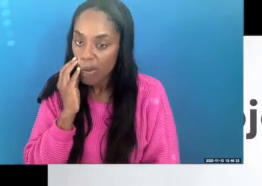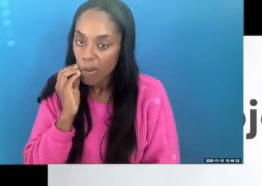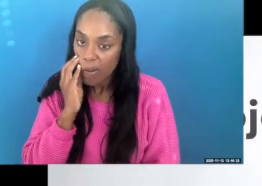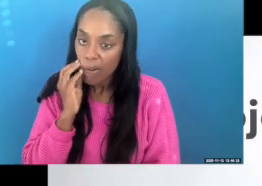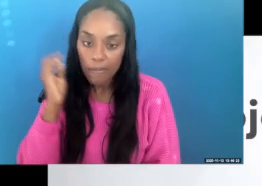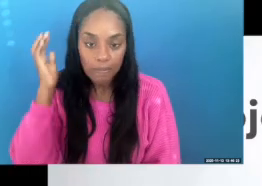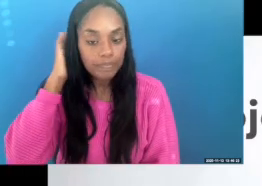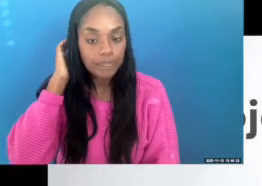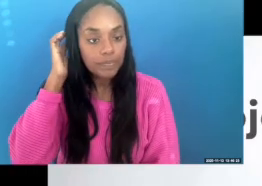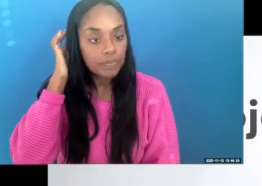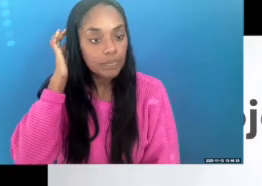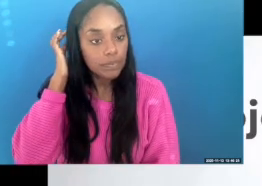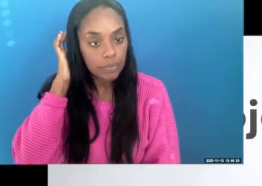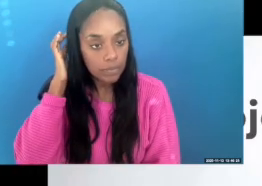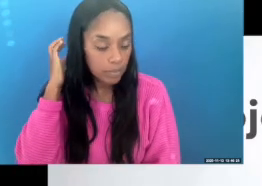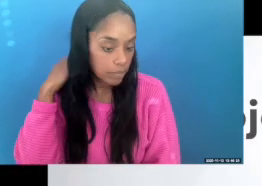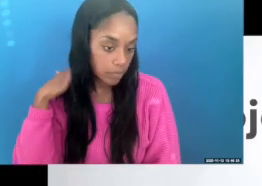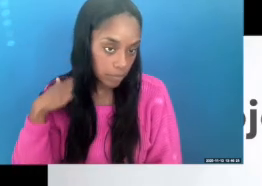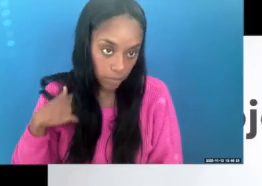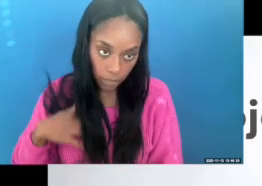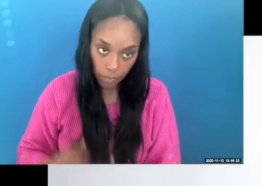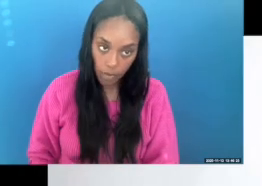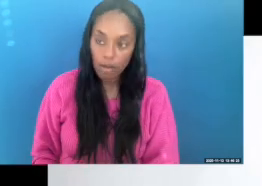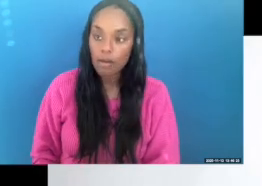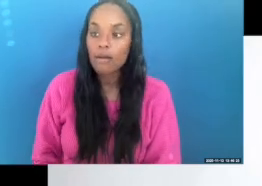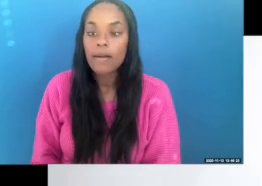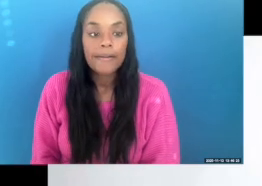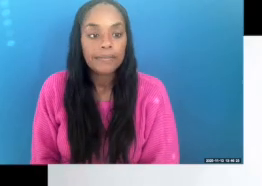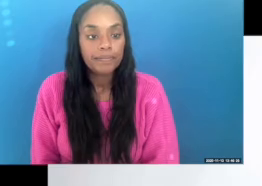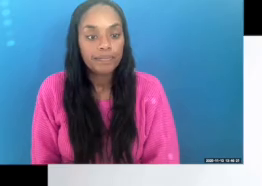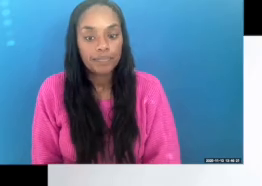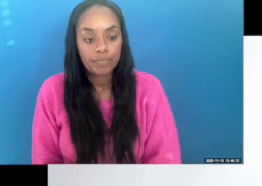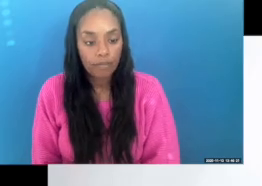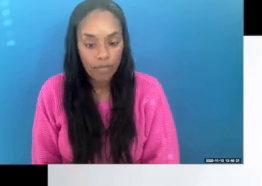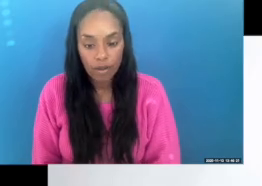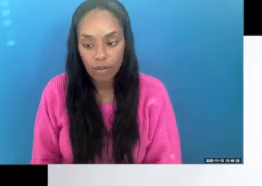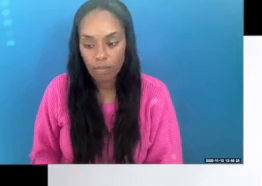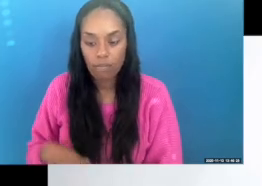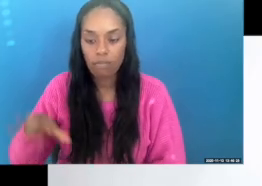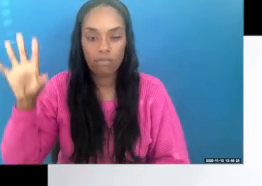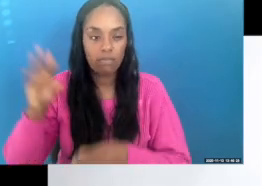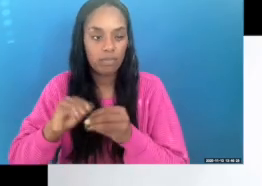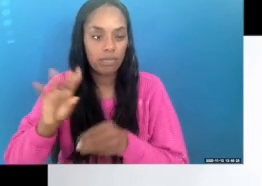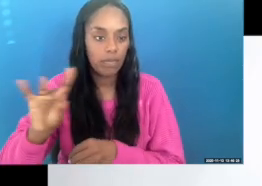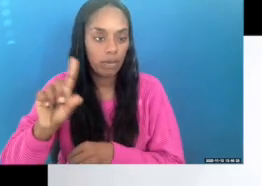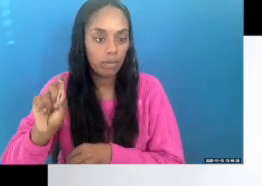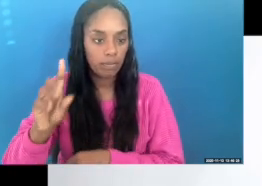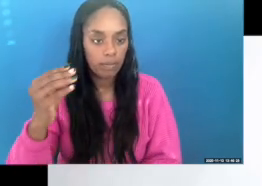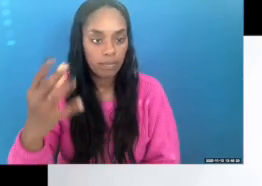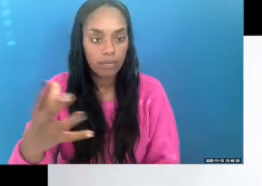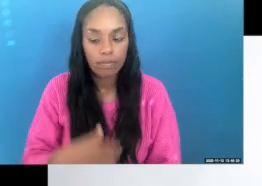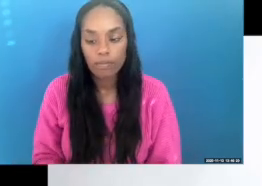table. With that, I'll pass it to Robert to tee up a handful of questions. We'd like to see some feedback from you all. Thank you,